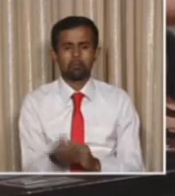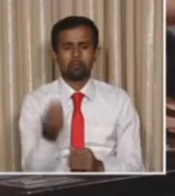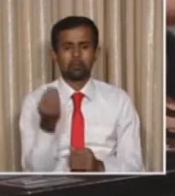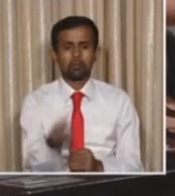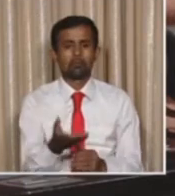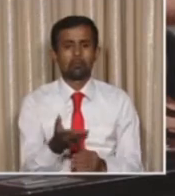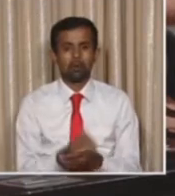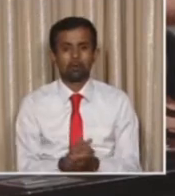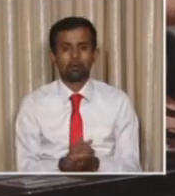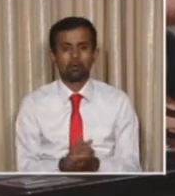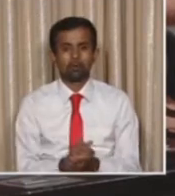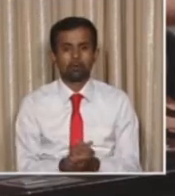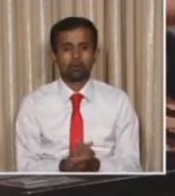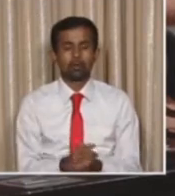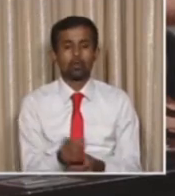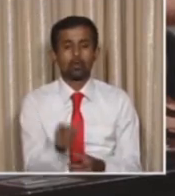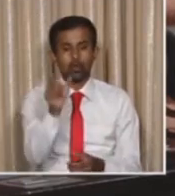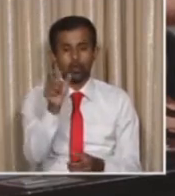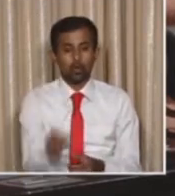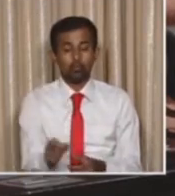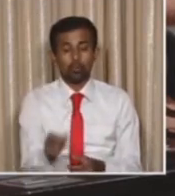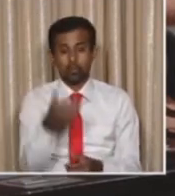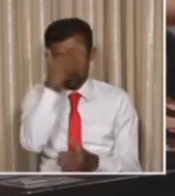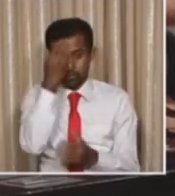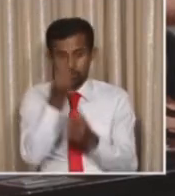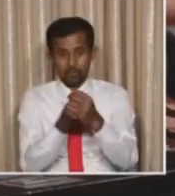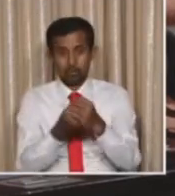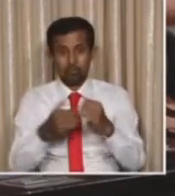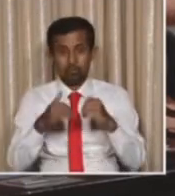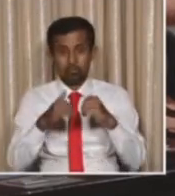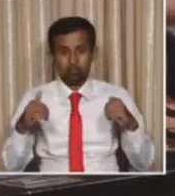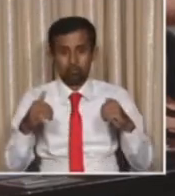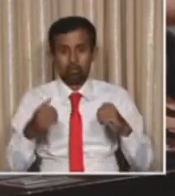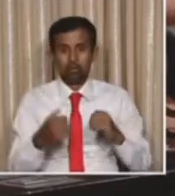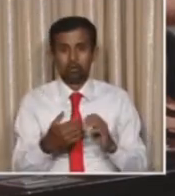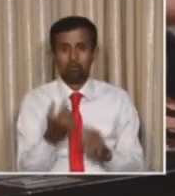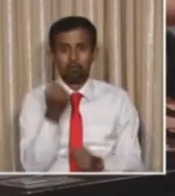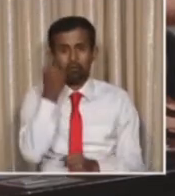policies. Honorable member, you have 2 more minutes. Policies. And then you sit here